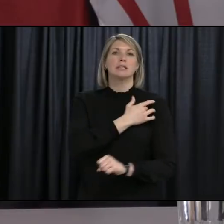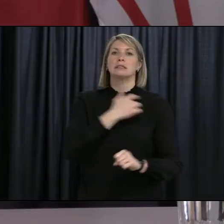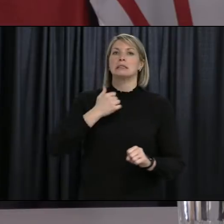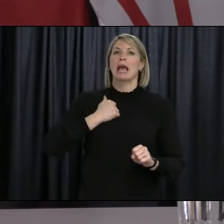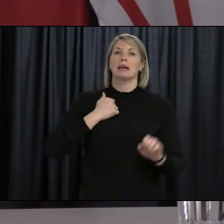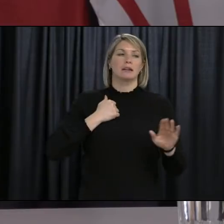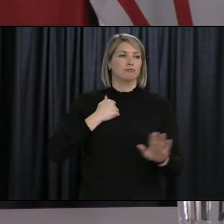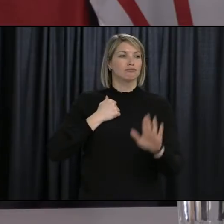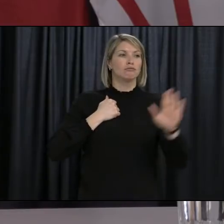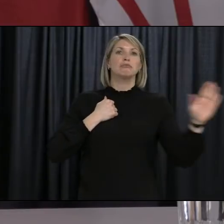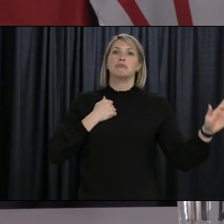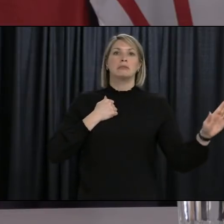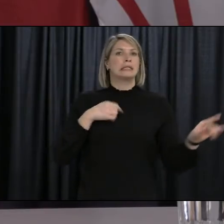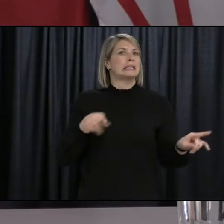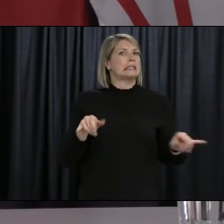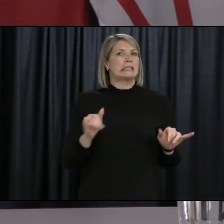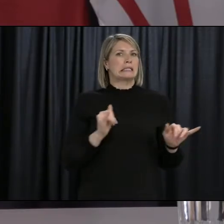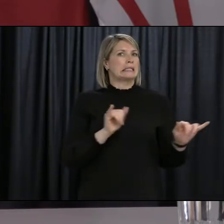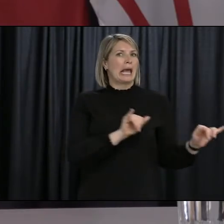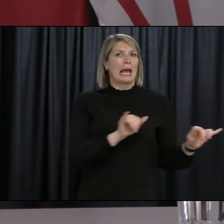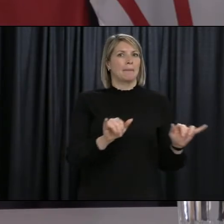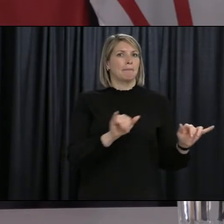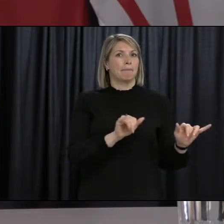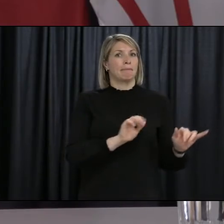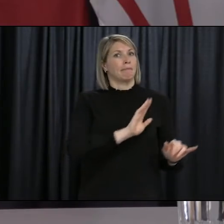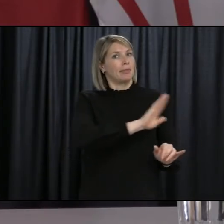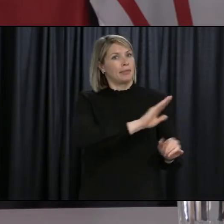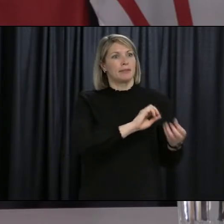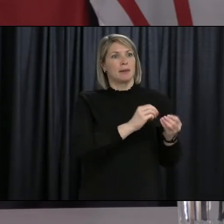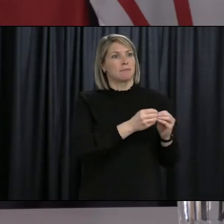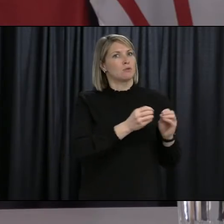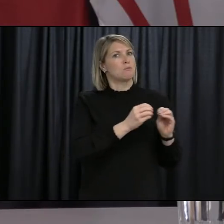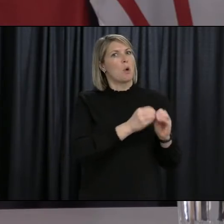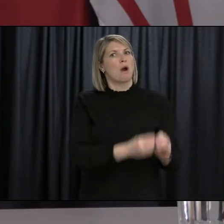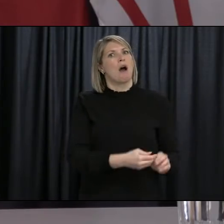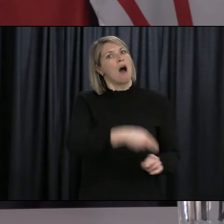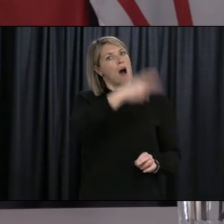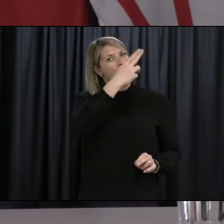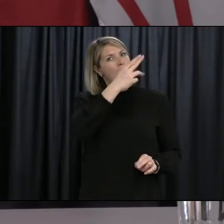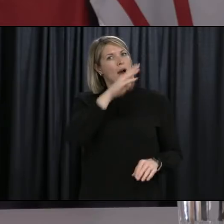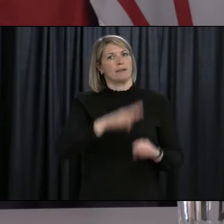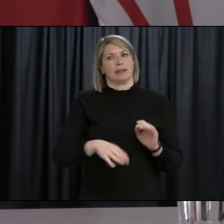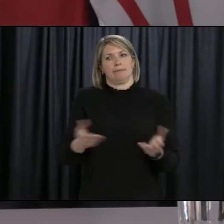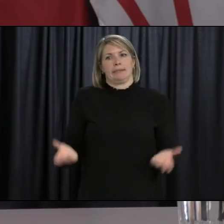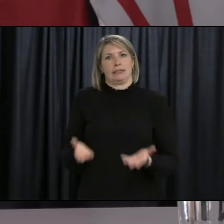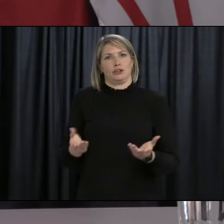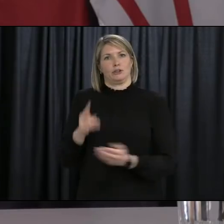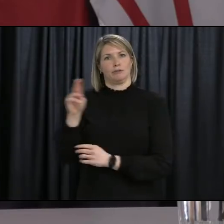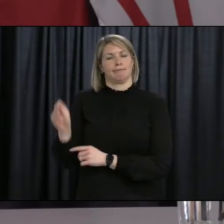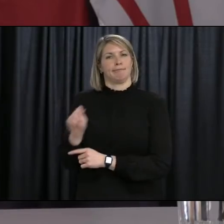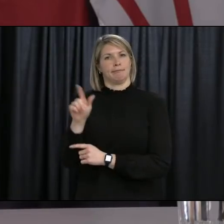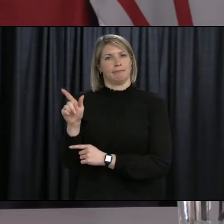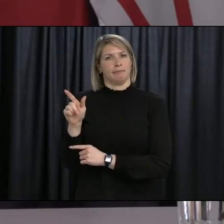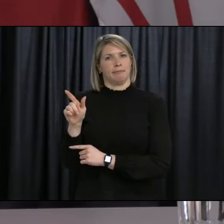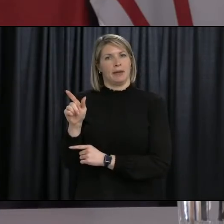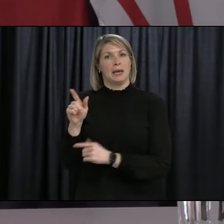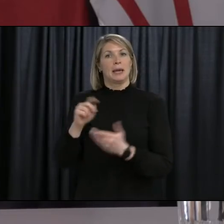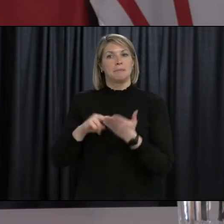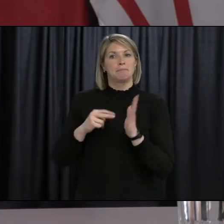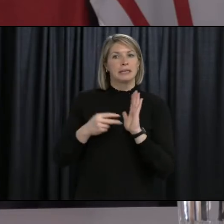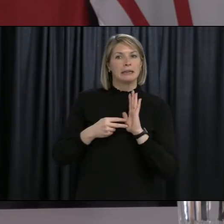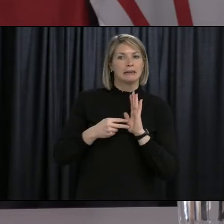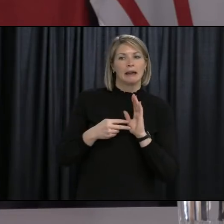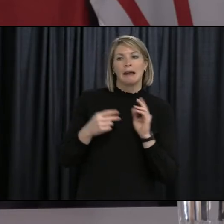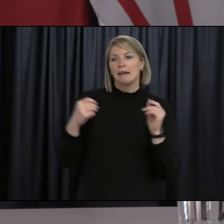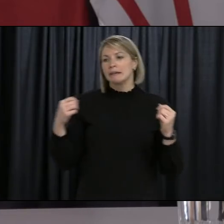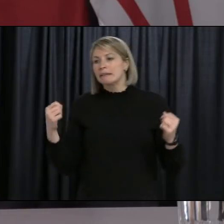other countries with a greater burden of disease than we currently have. That doesn't diminish the significance of people's anxieties and